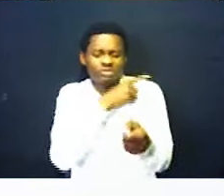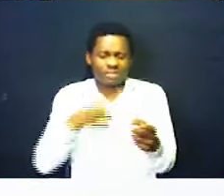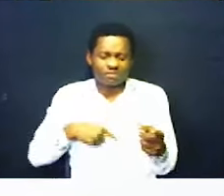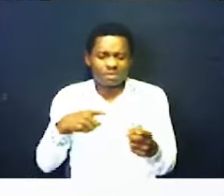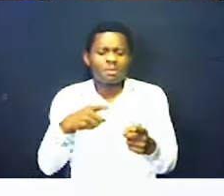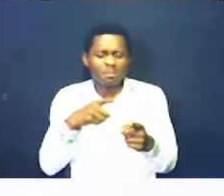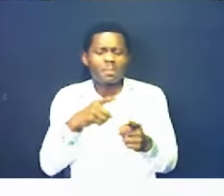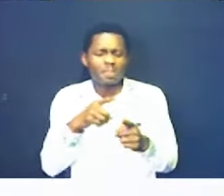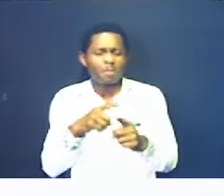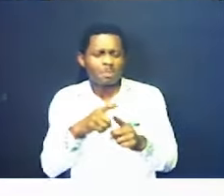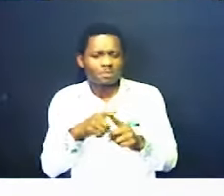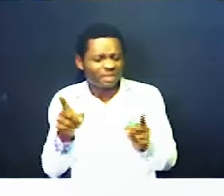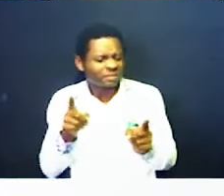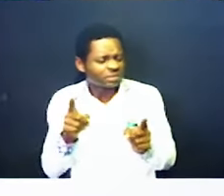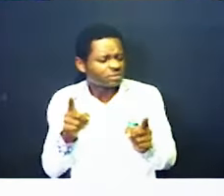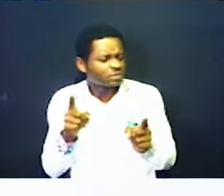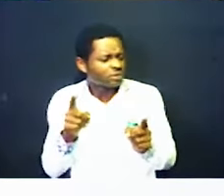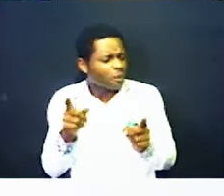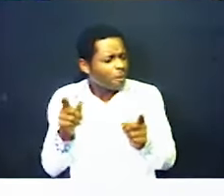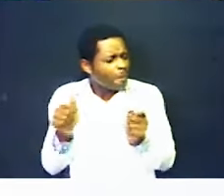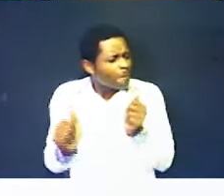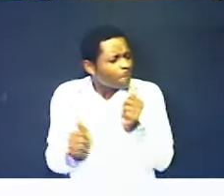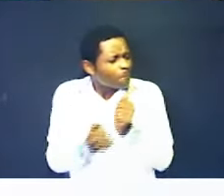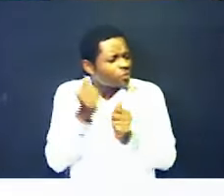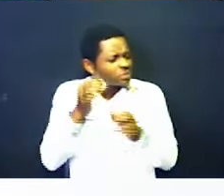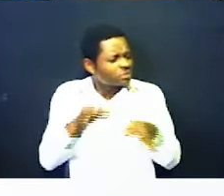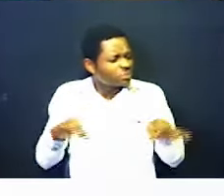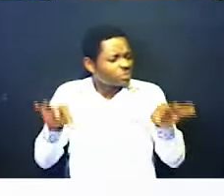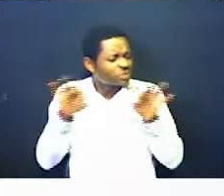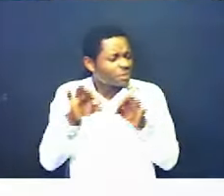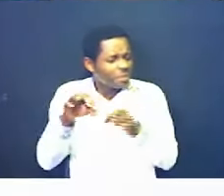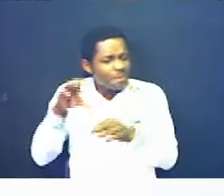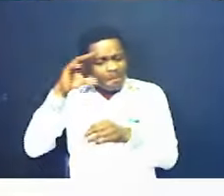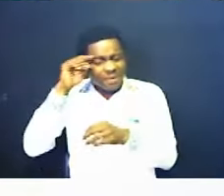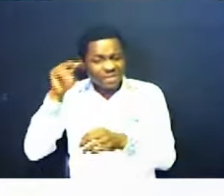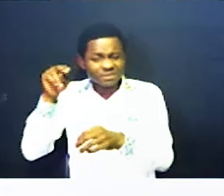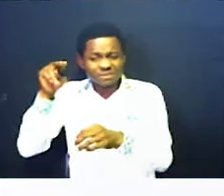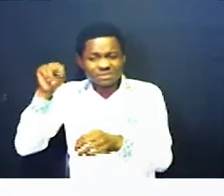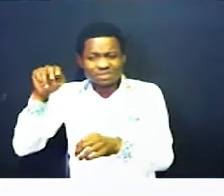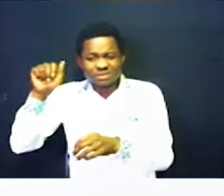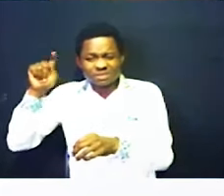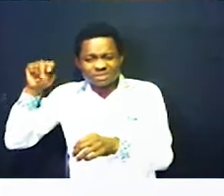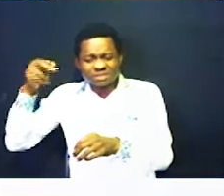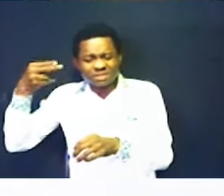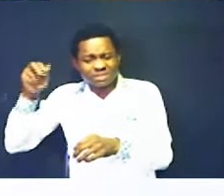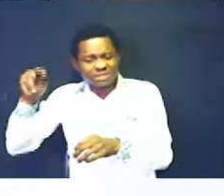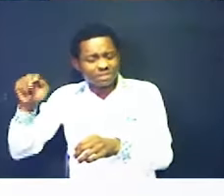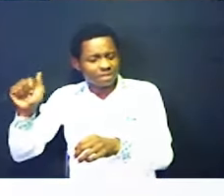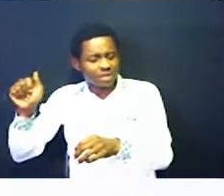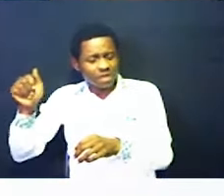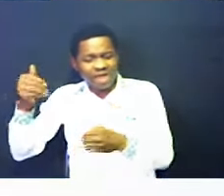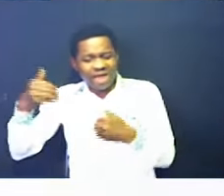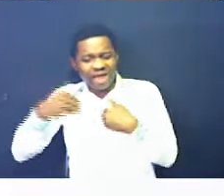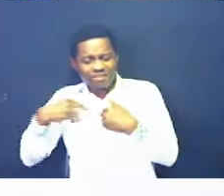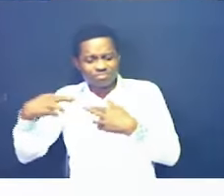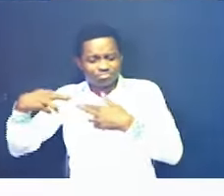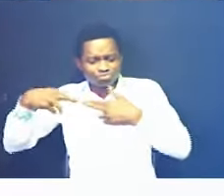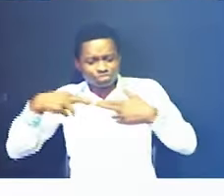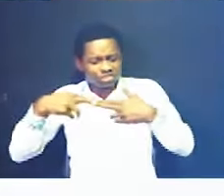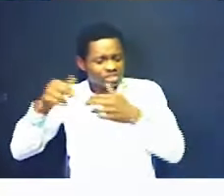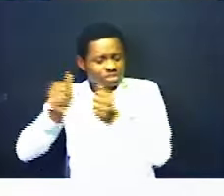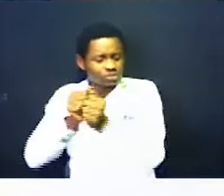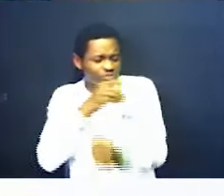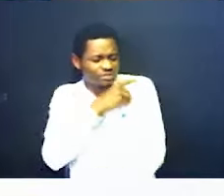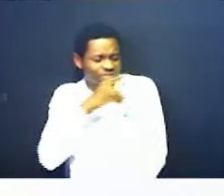and Mum Okasai, dear. But most importantly, by the relationship they had built over the years,